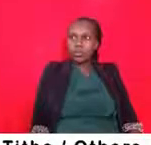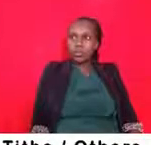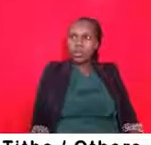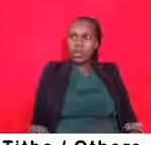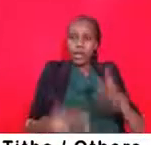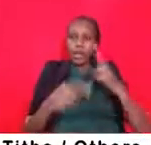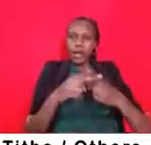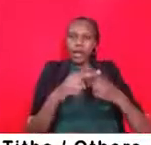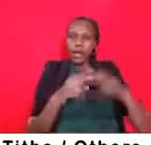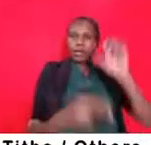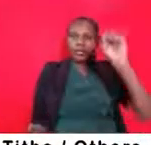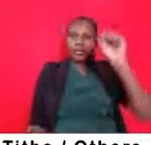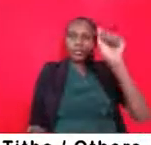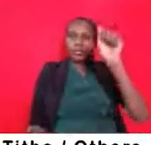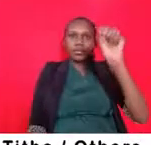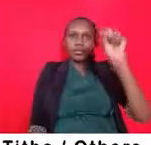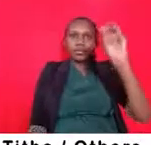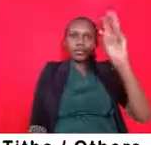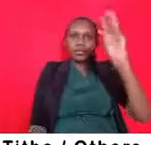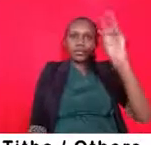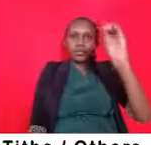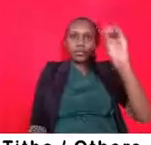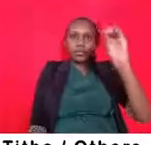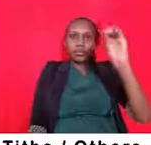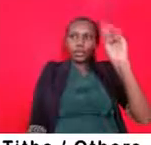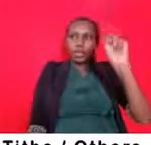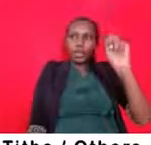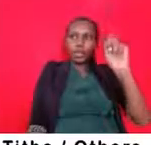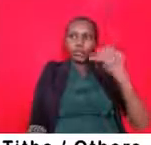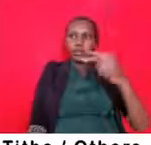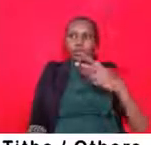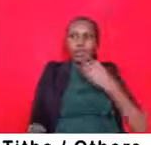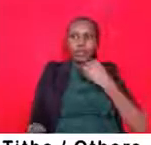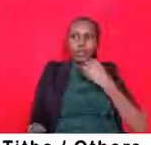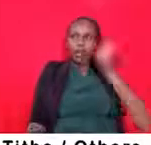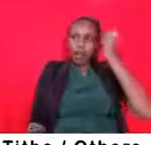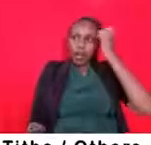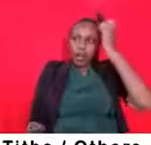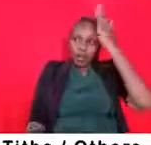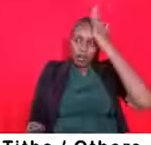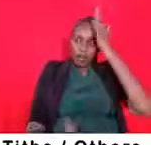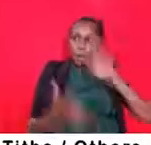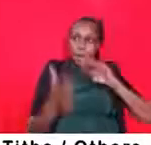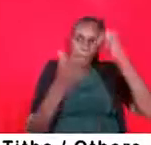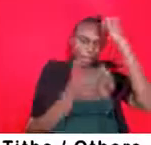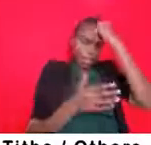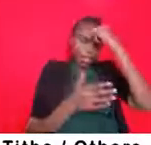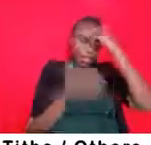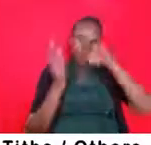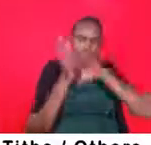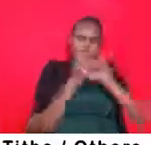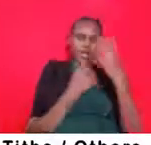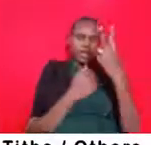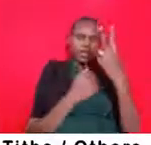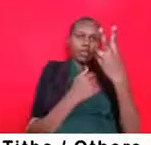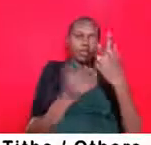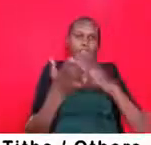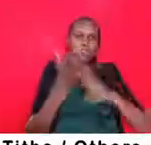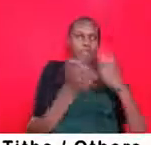Kwa majina naitwa Samson Komu na niko na memory verse. Matthew chapter 3 verse 2, it